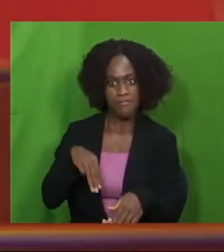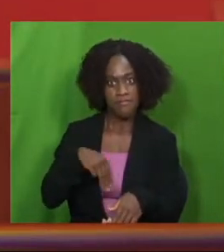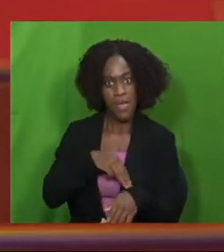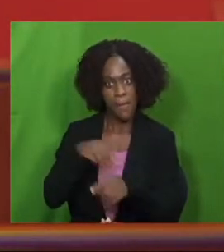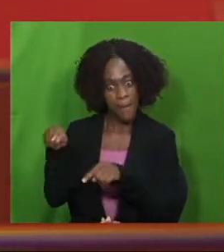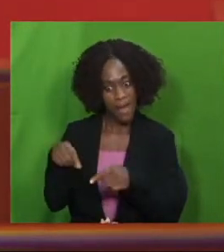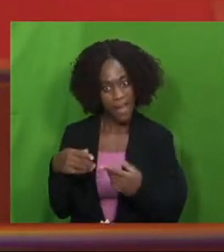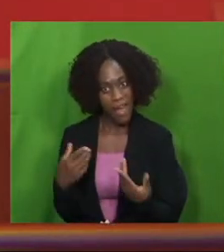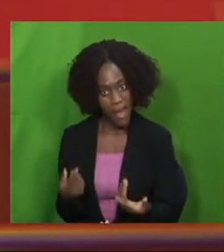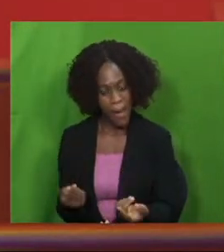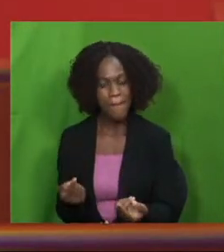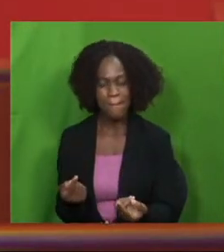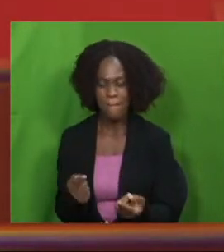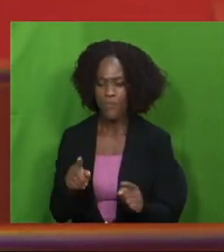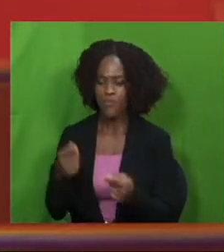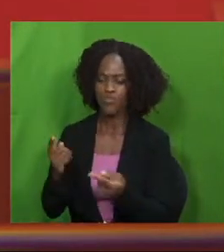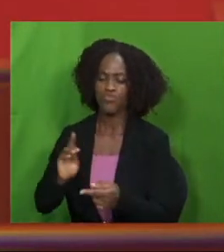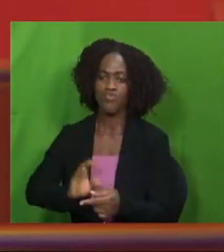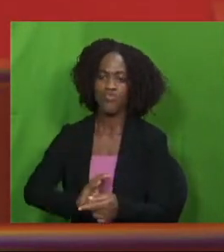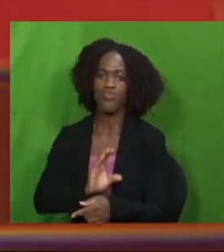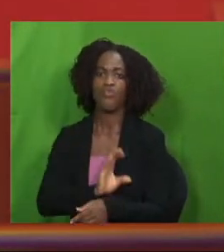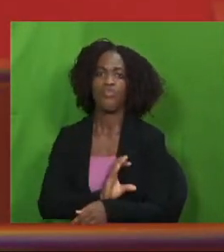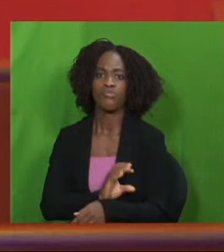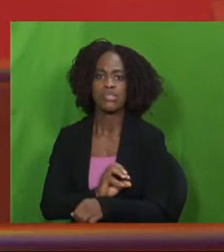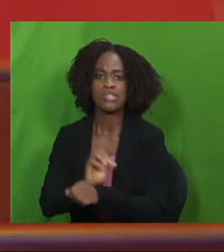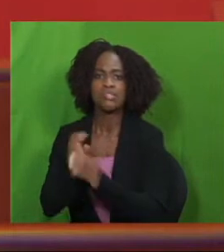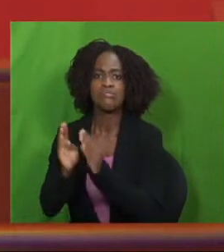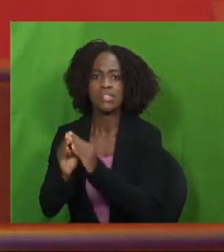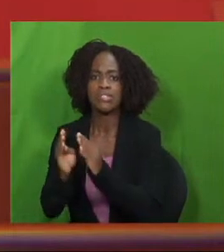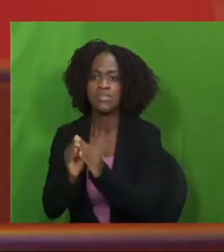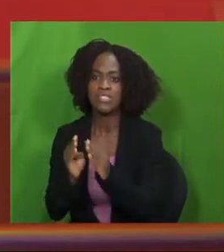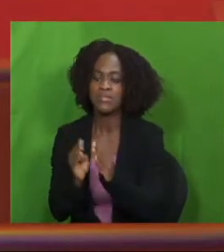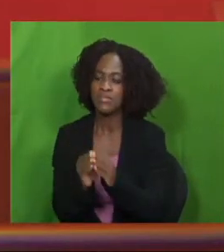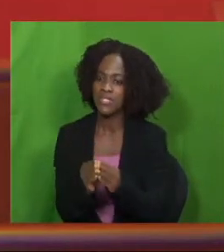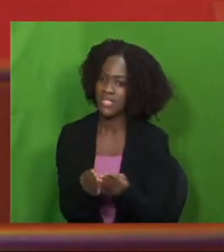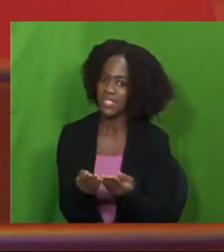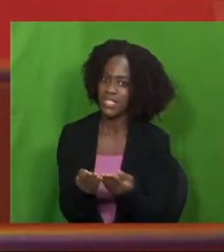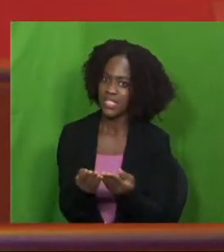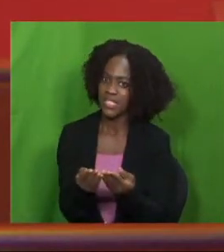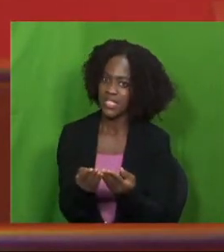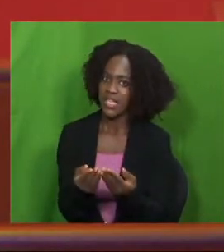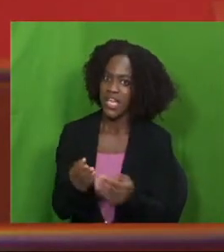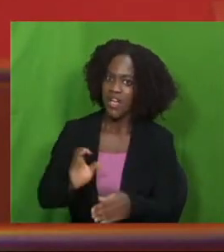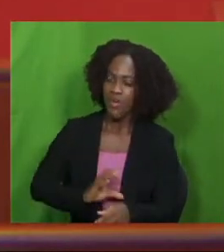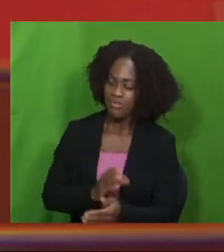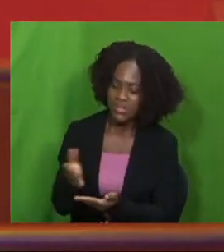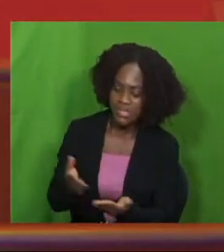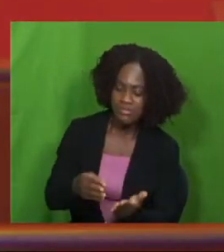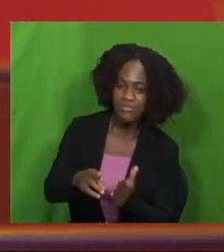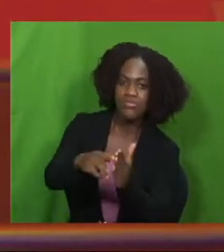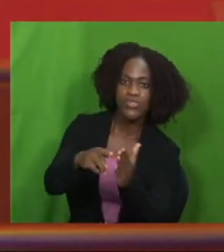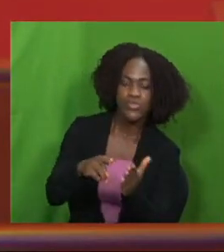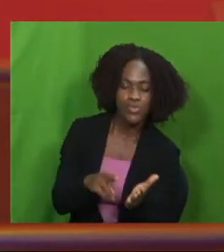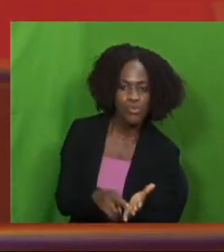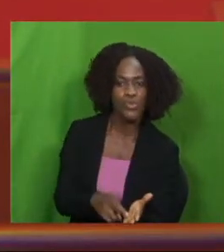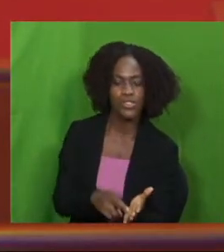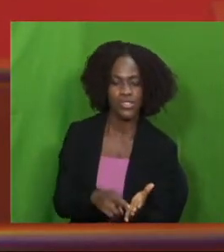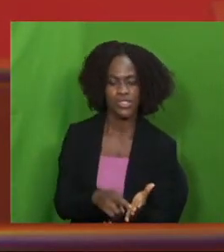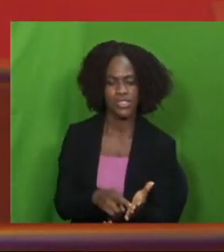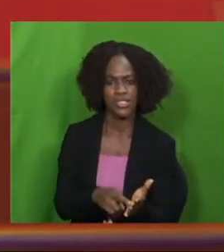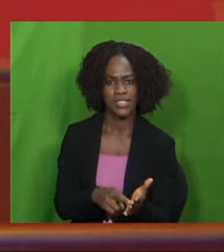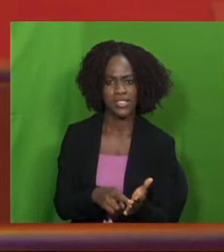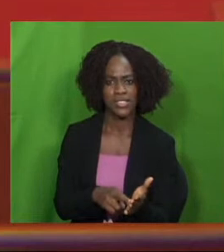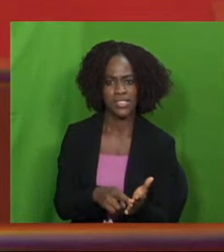is performing parliamentary duty, and then the committee submits a report, and